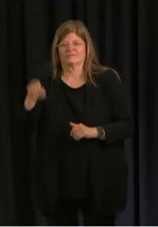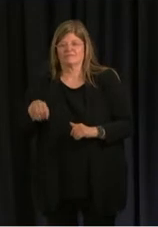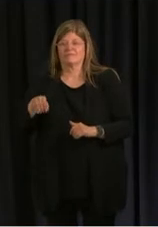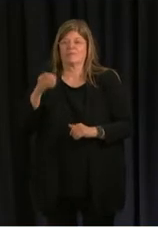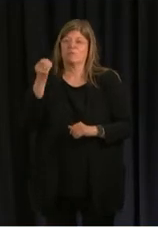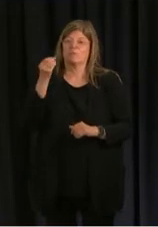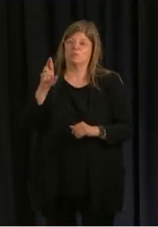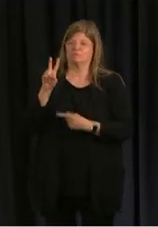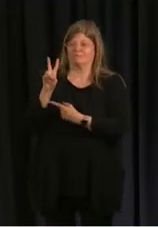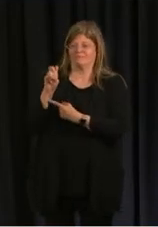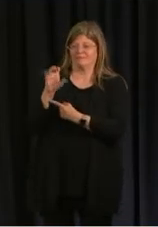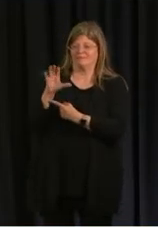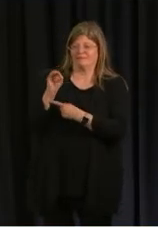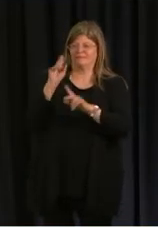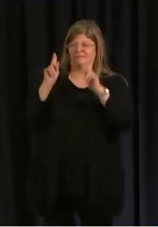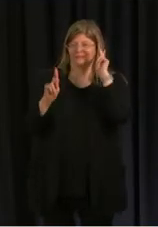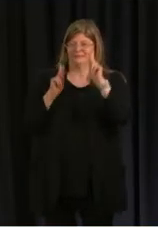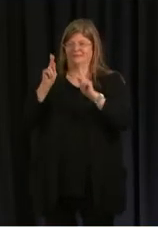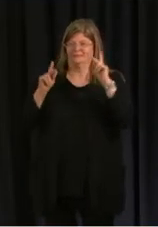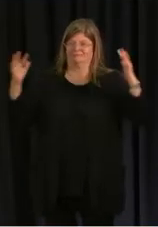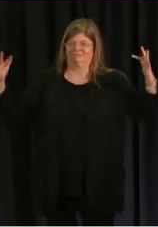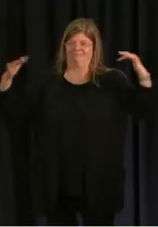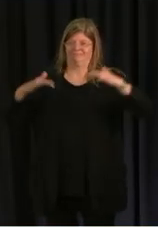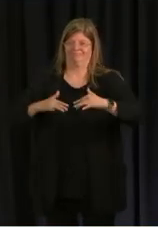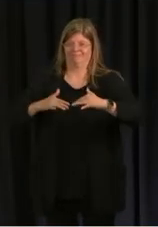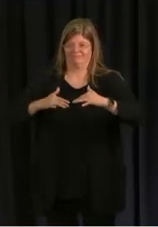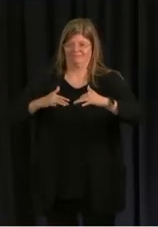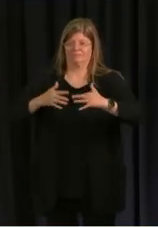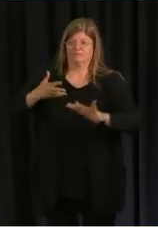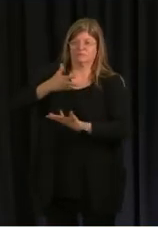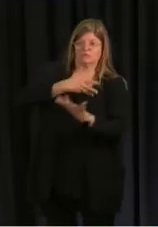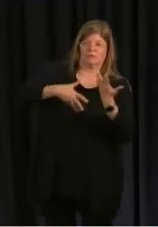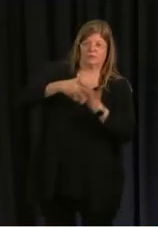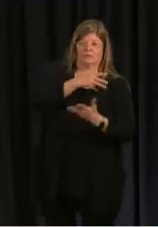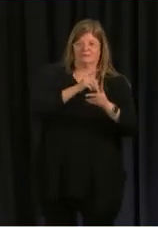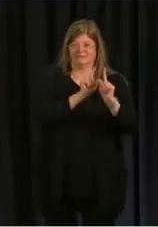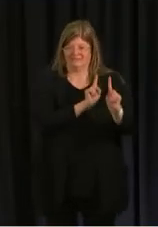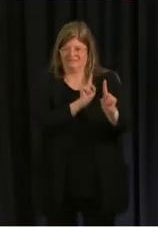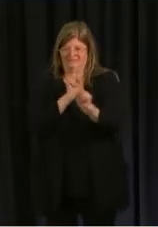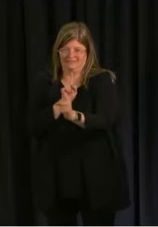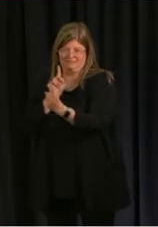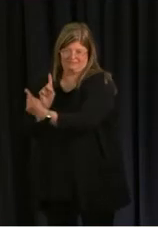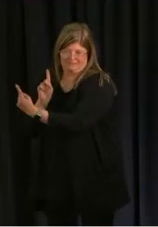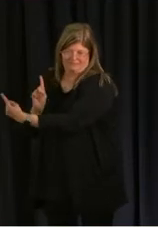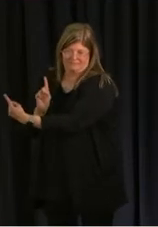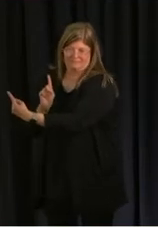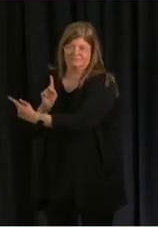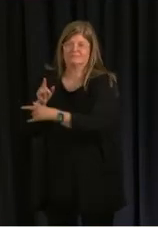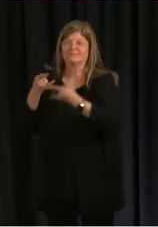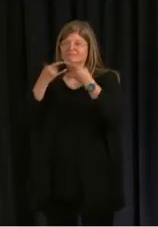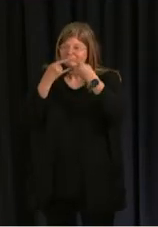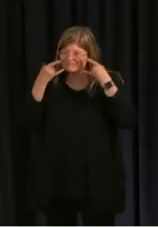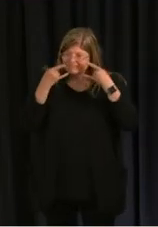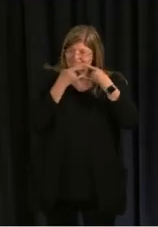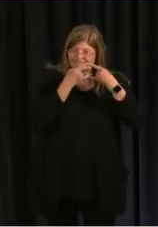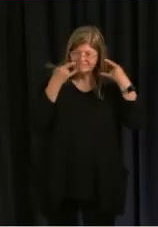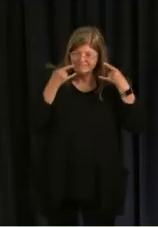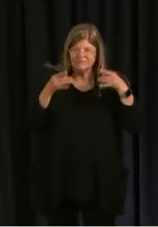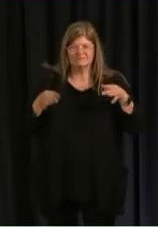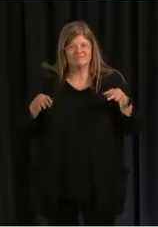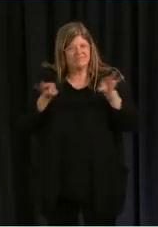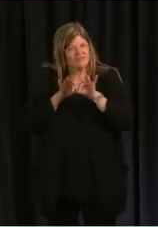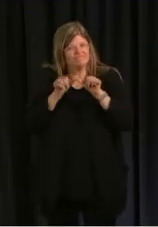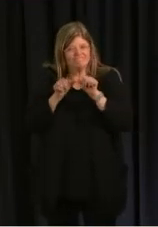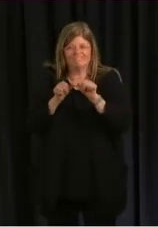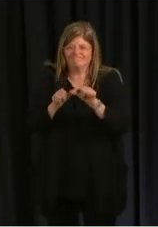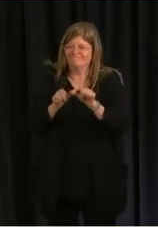lower, the social distancing, as well as mask wearing in those facilities